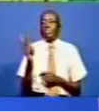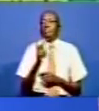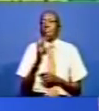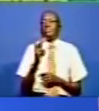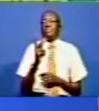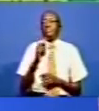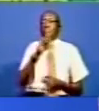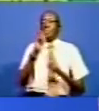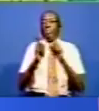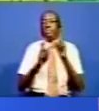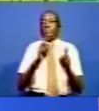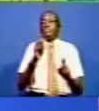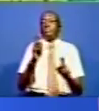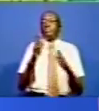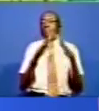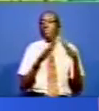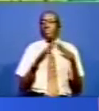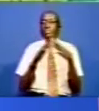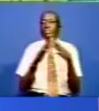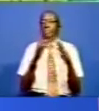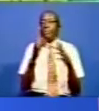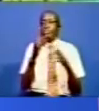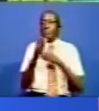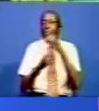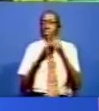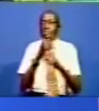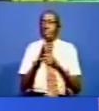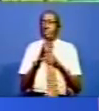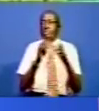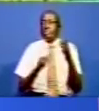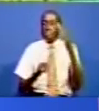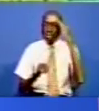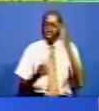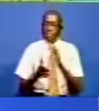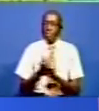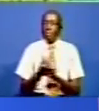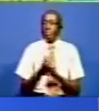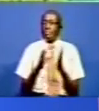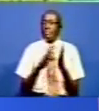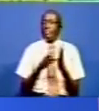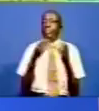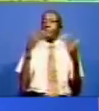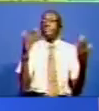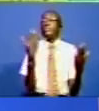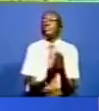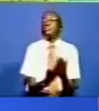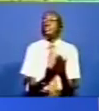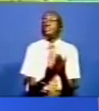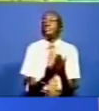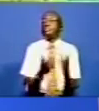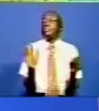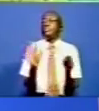tried and convicted in the United States in less than a year. I believe that this case is testimony enough of